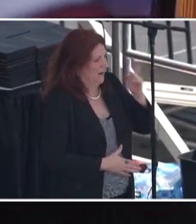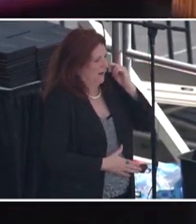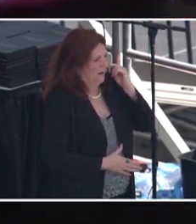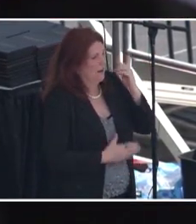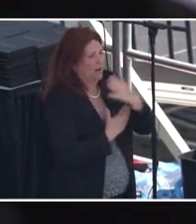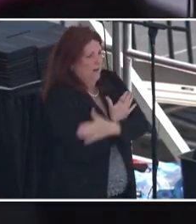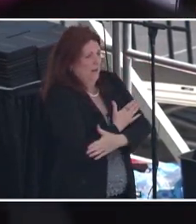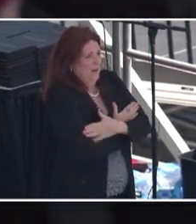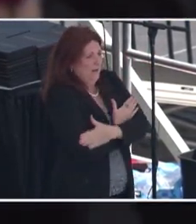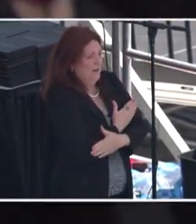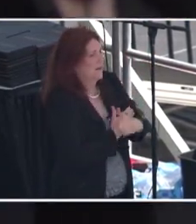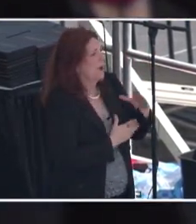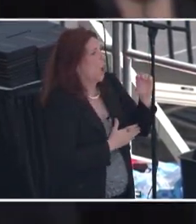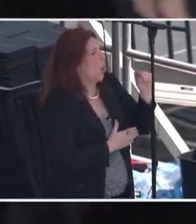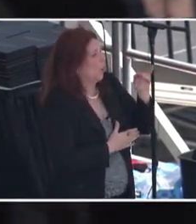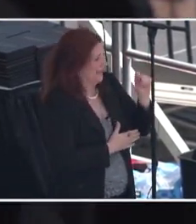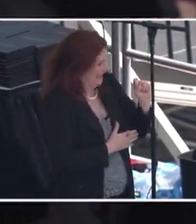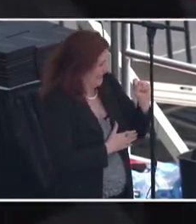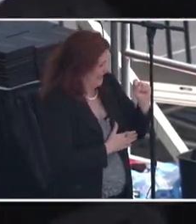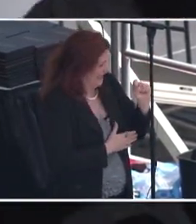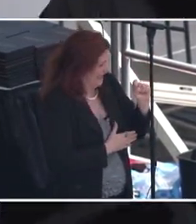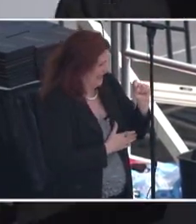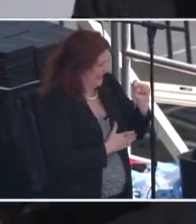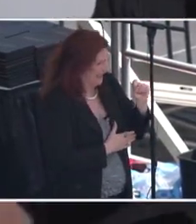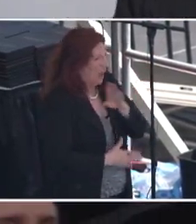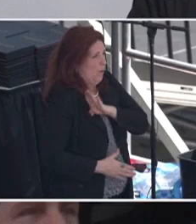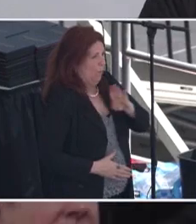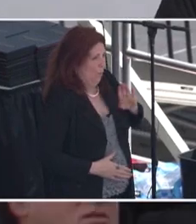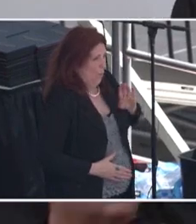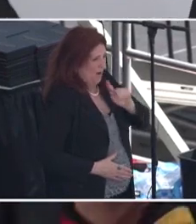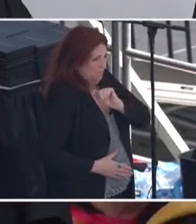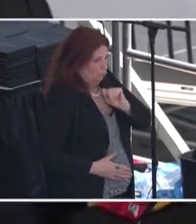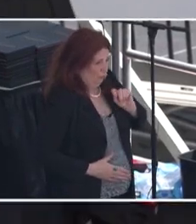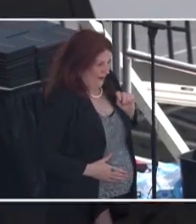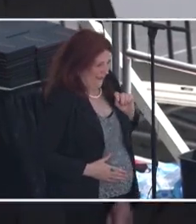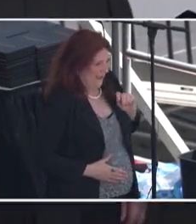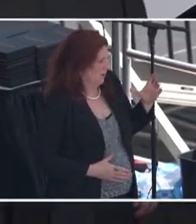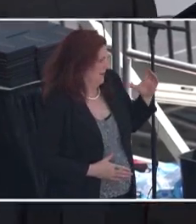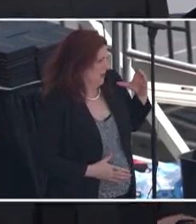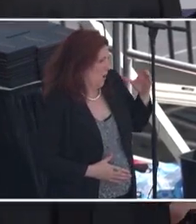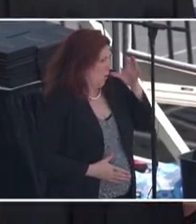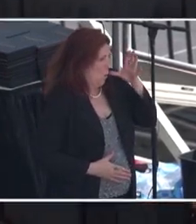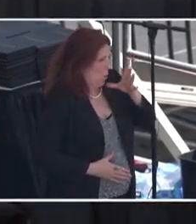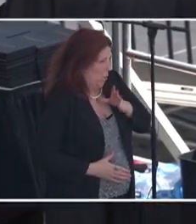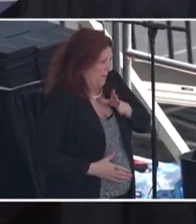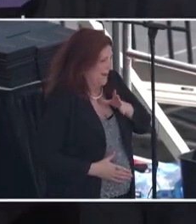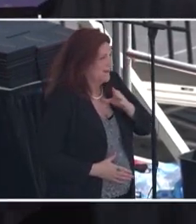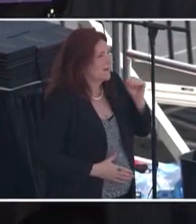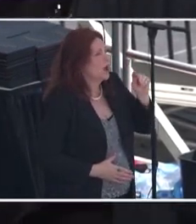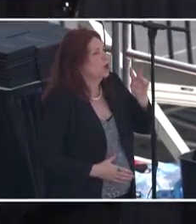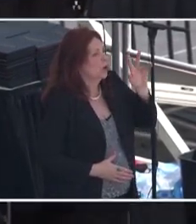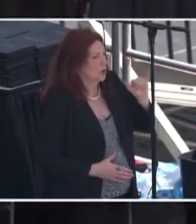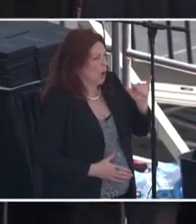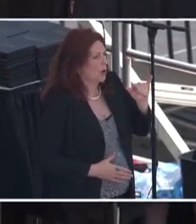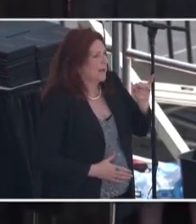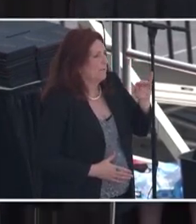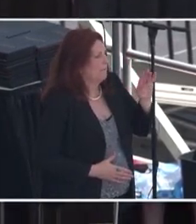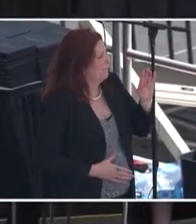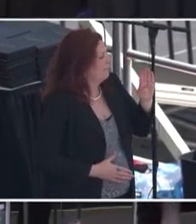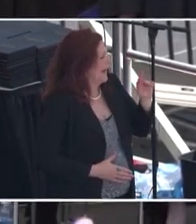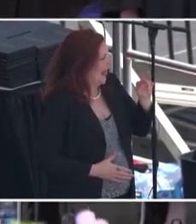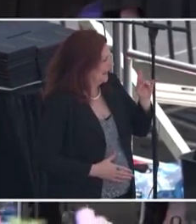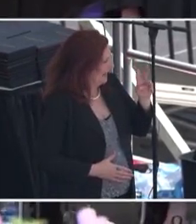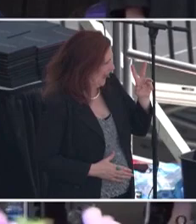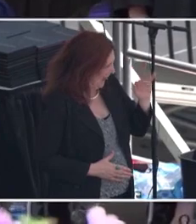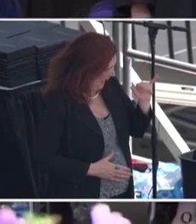Carol Otis, Board of Trustees Chairwoman. Dorothy Blakesley,